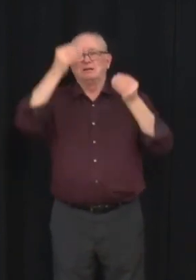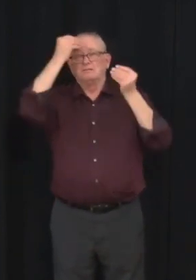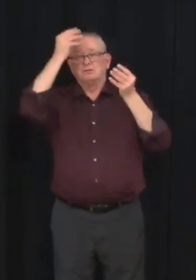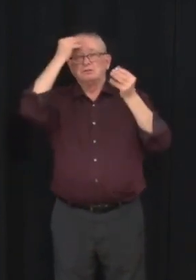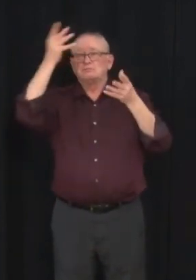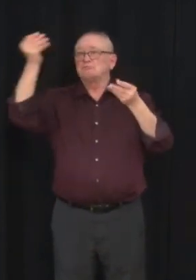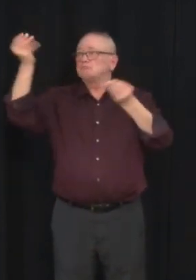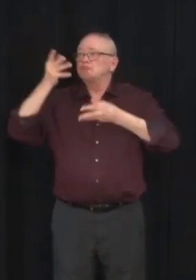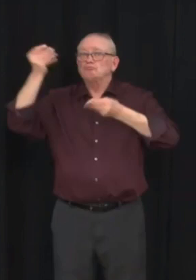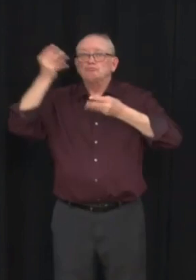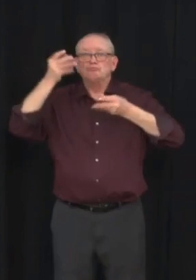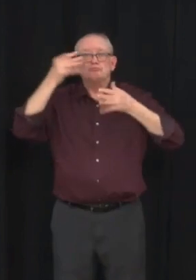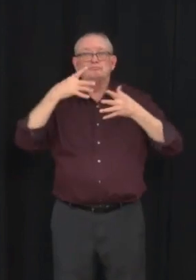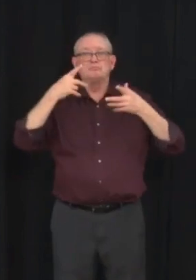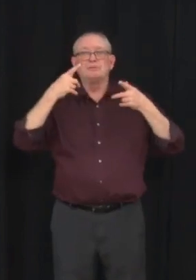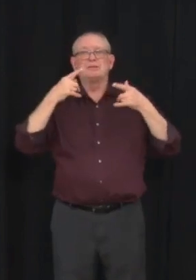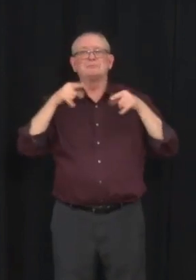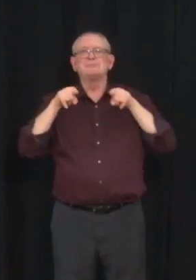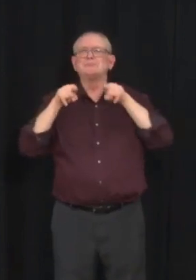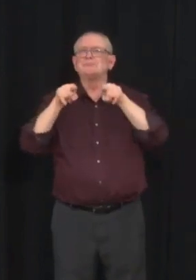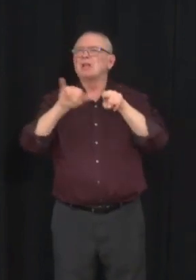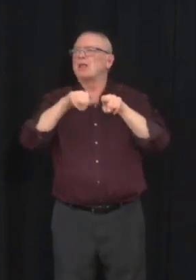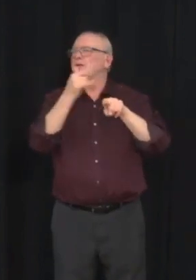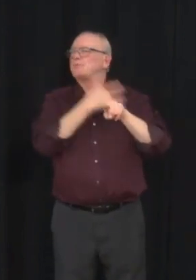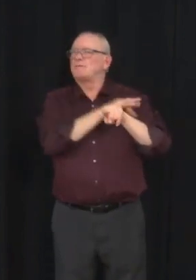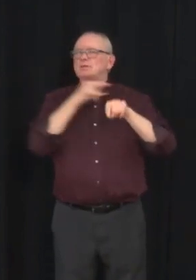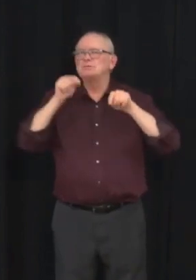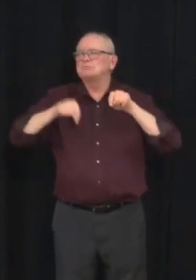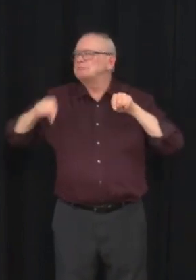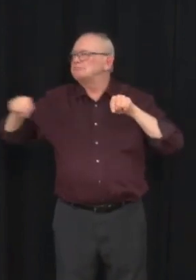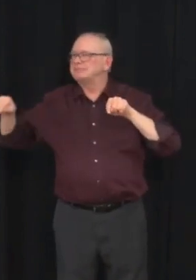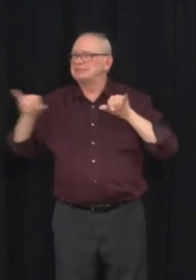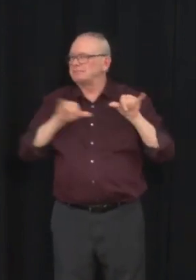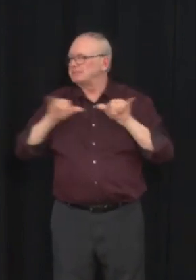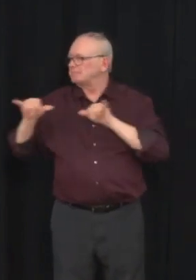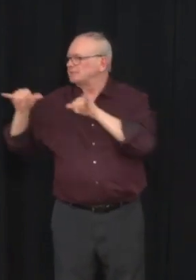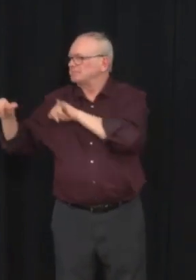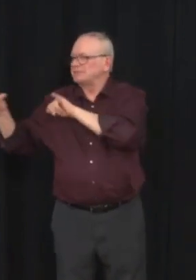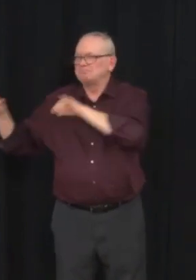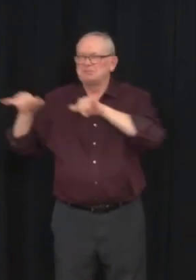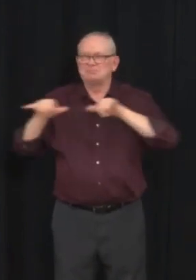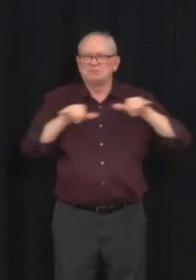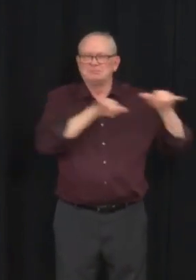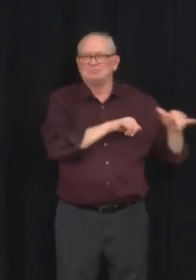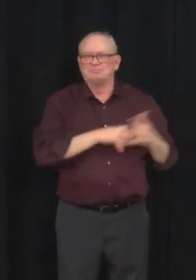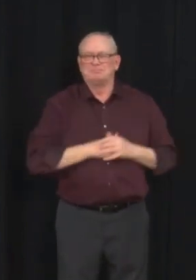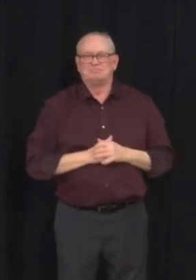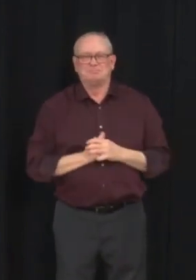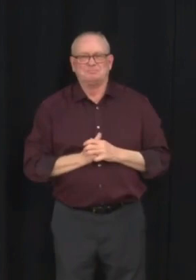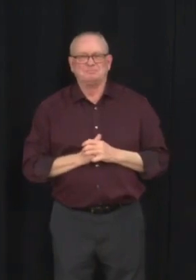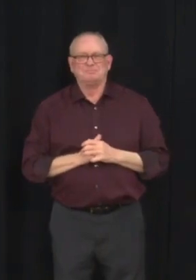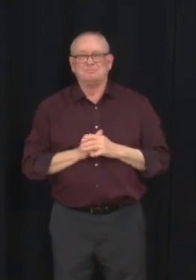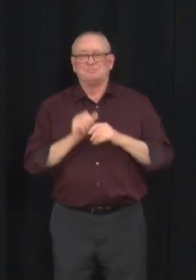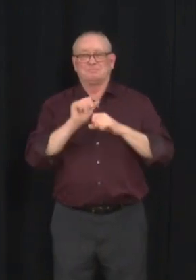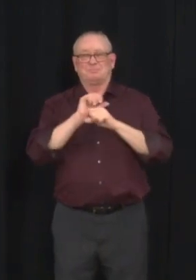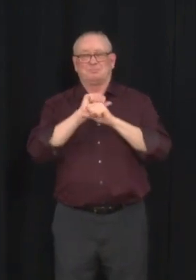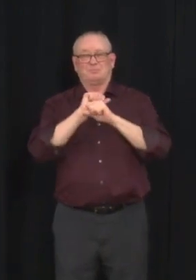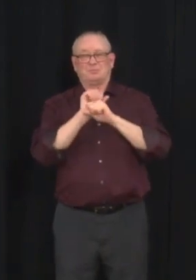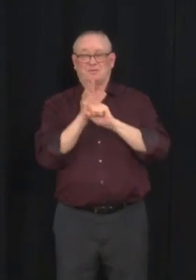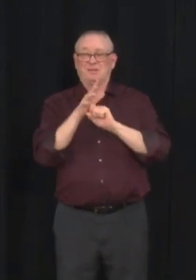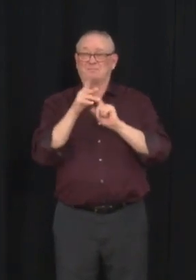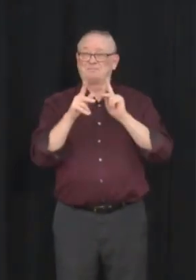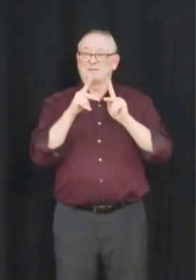reporting. However, it is important to recognize that any COVID-positive admission has an impact on our acute